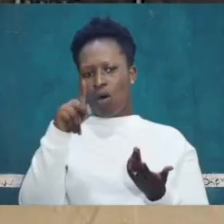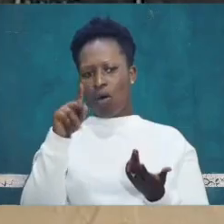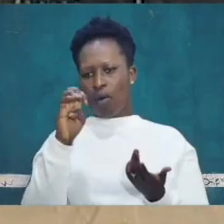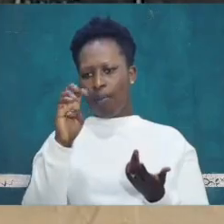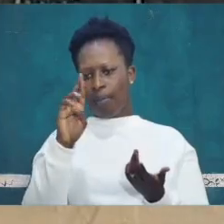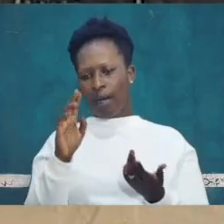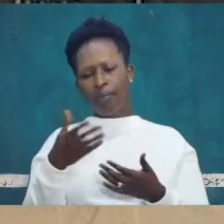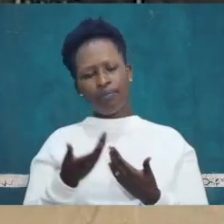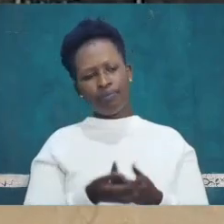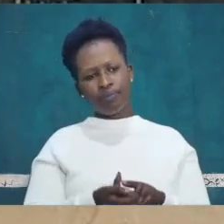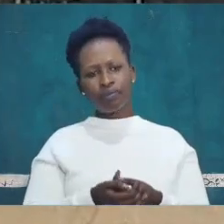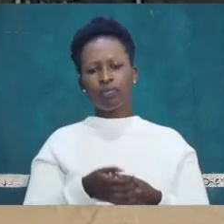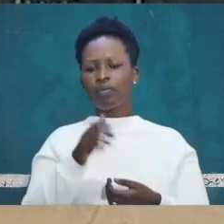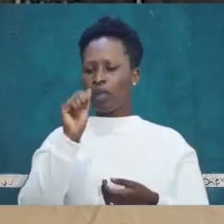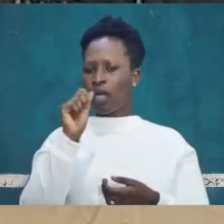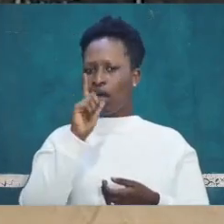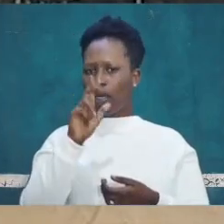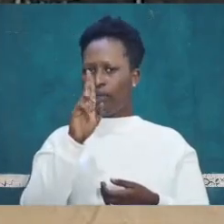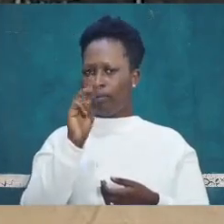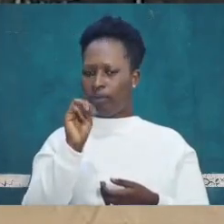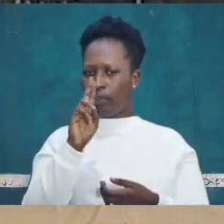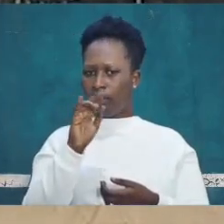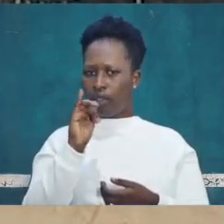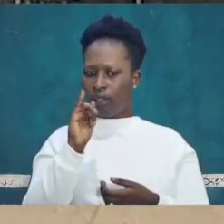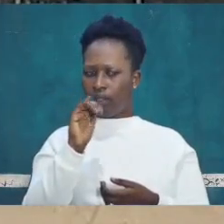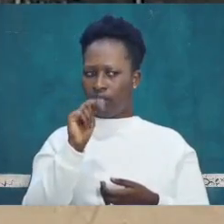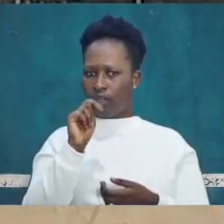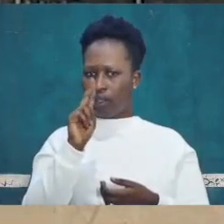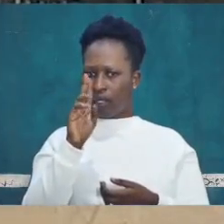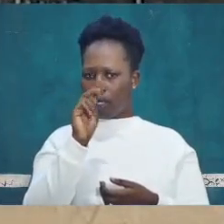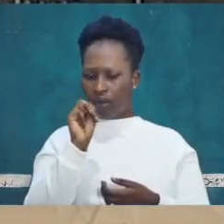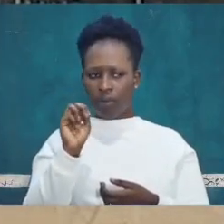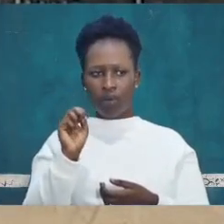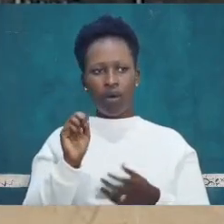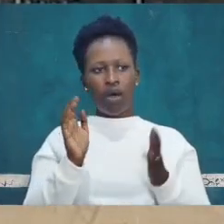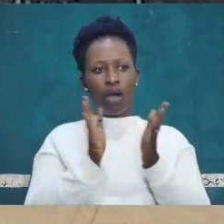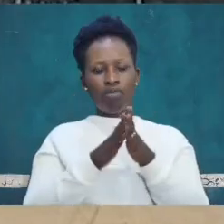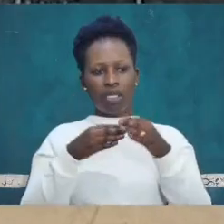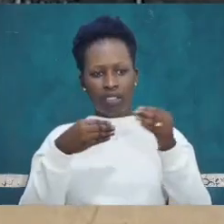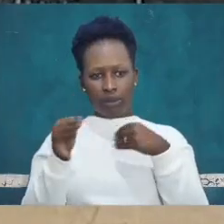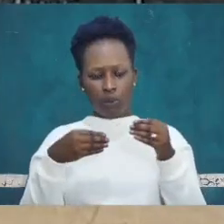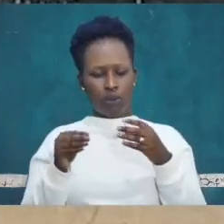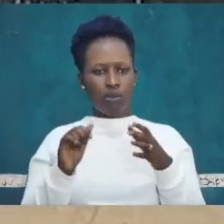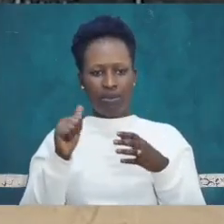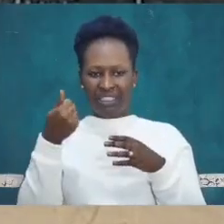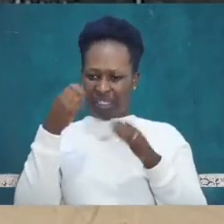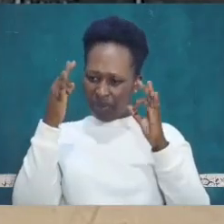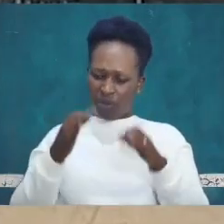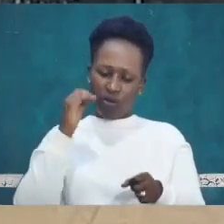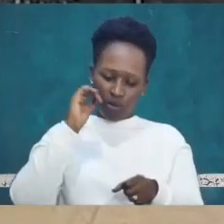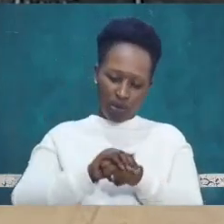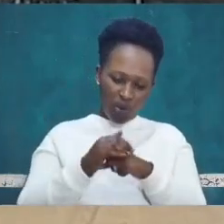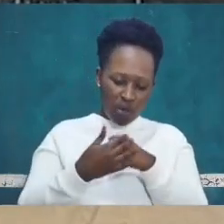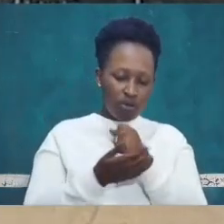can have aluminum, etc. The metals, products made of metals may